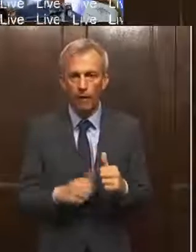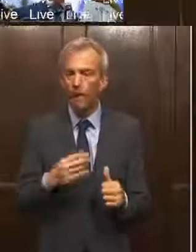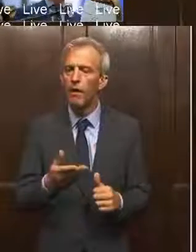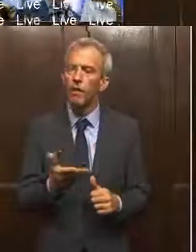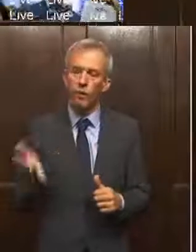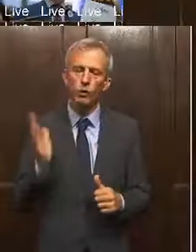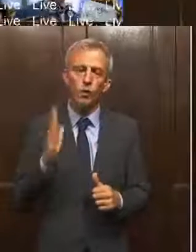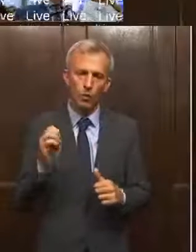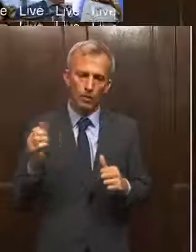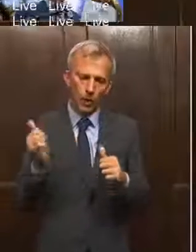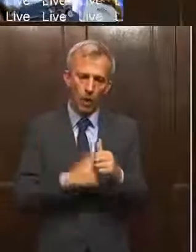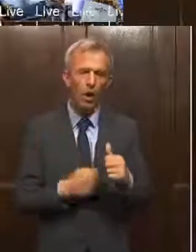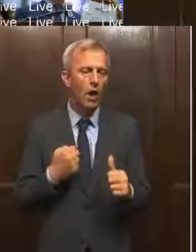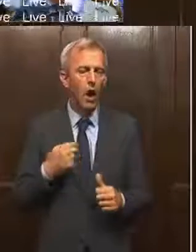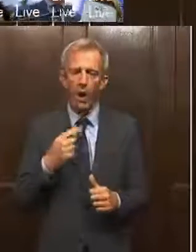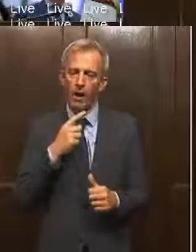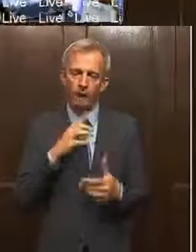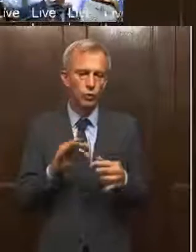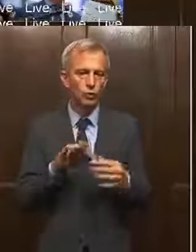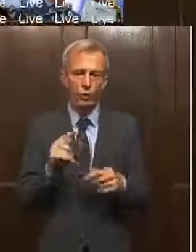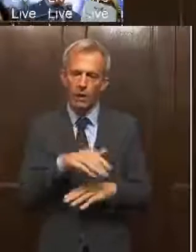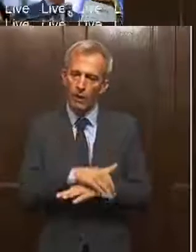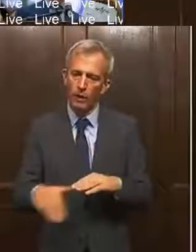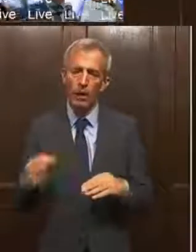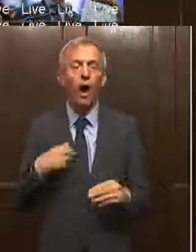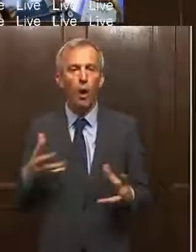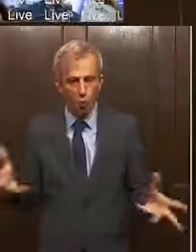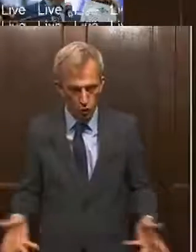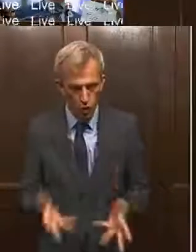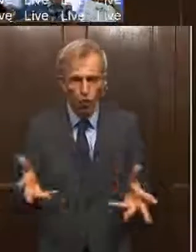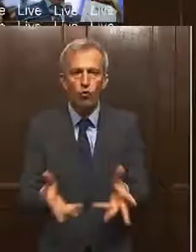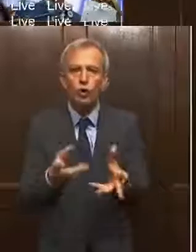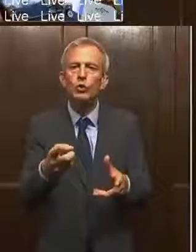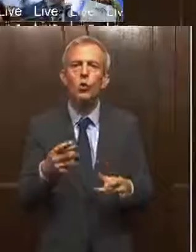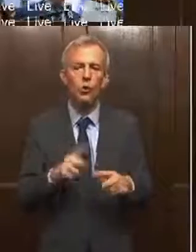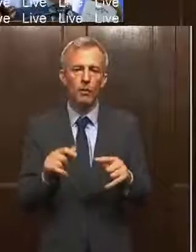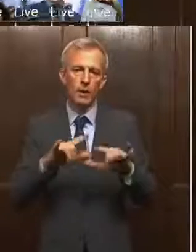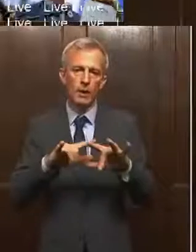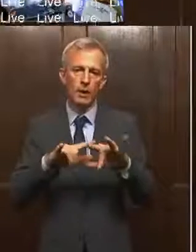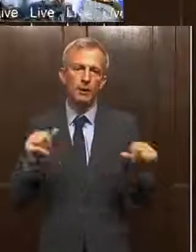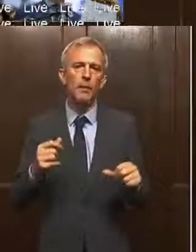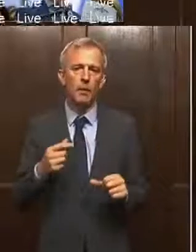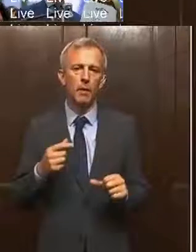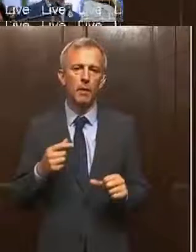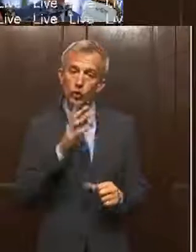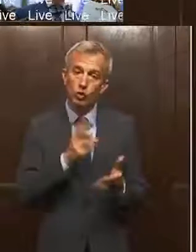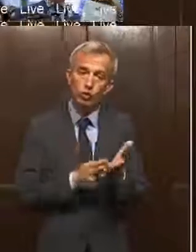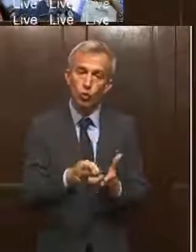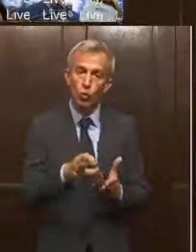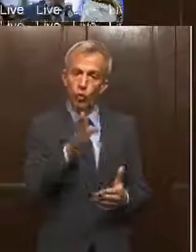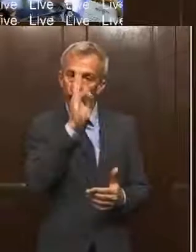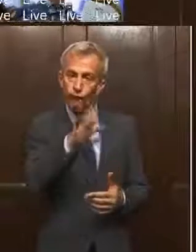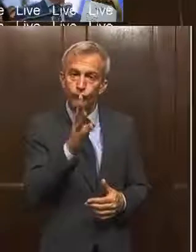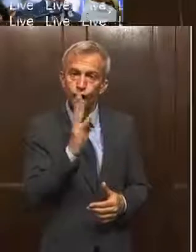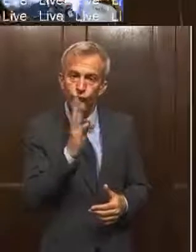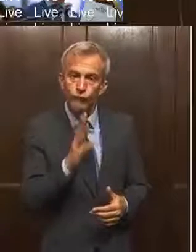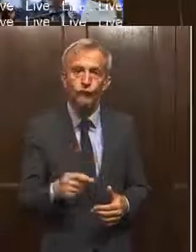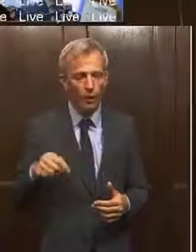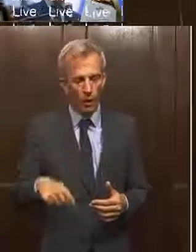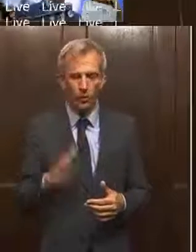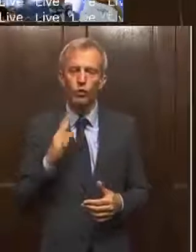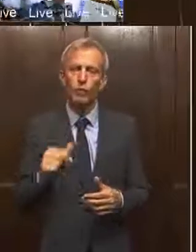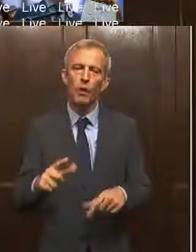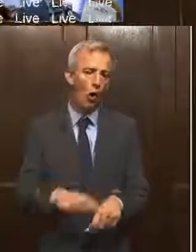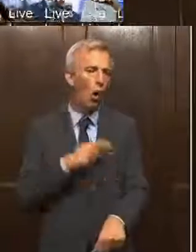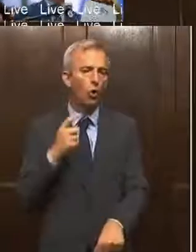say it every night. While I want to encourage you, I also want you to hear the hard truths, that we will be in this for a long time, this